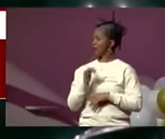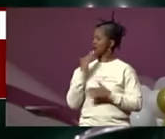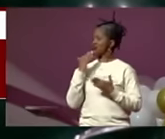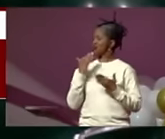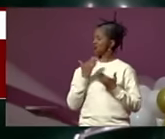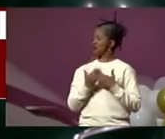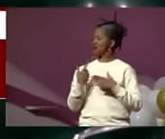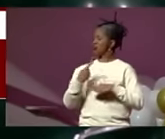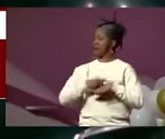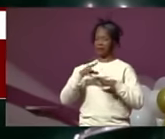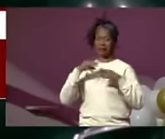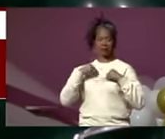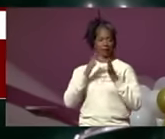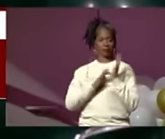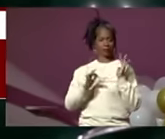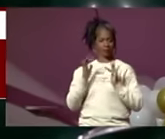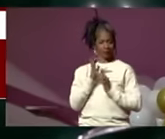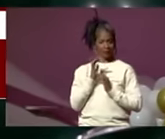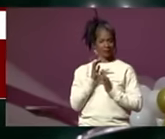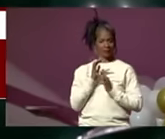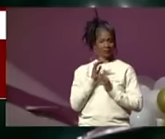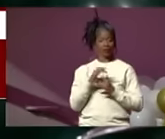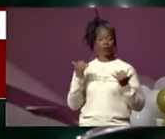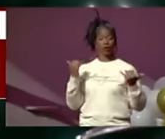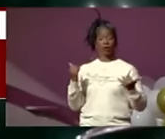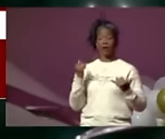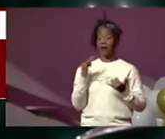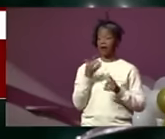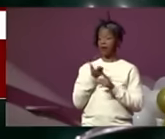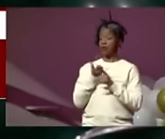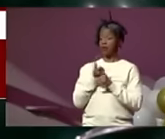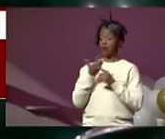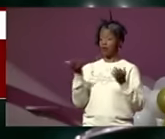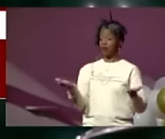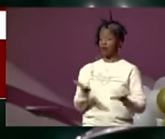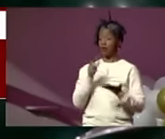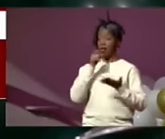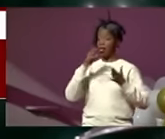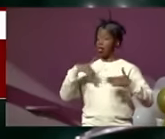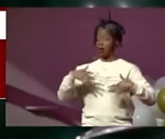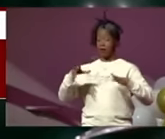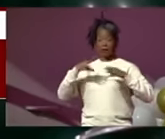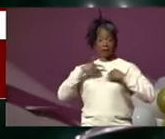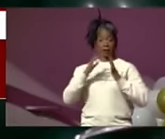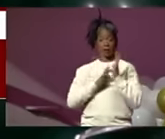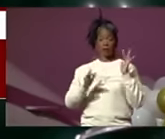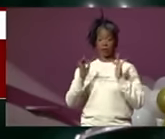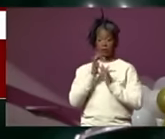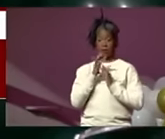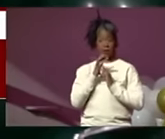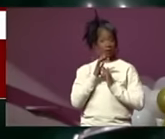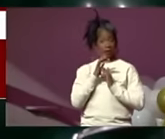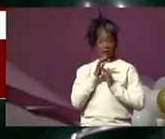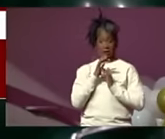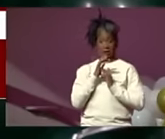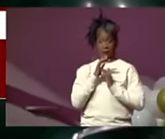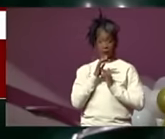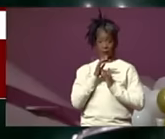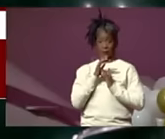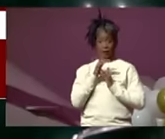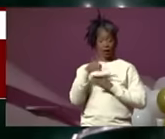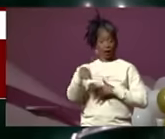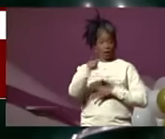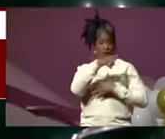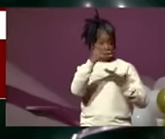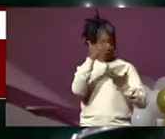life to Christ. So if you're here and you're not saved, you're here and you're not in right relationship with God through Jesus Christ, you're here and you know you